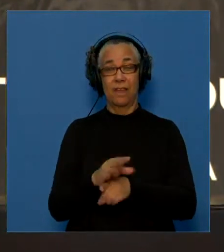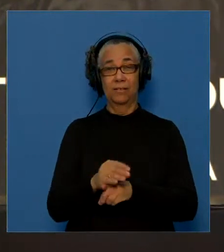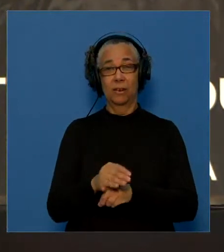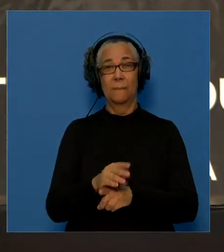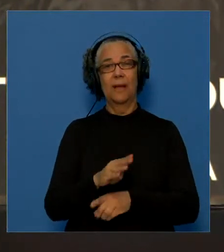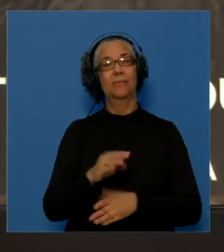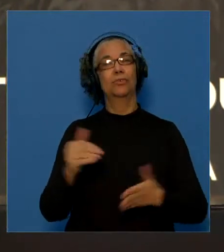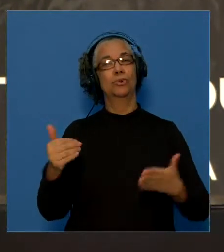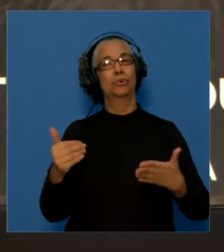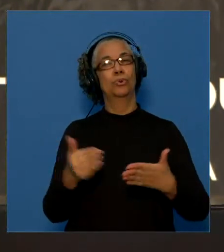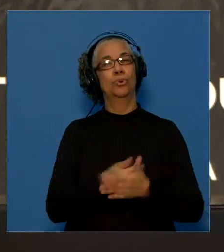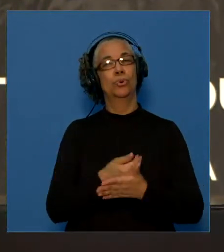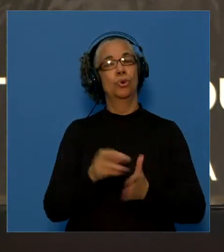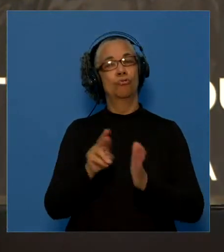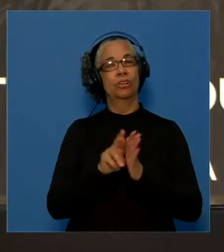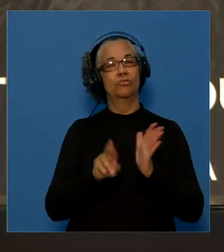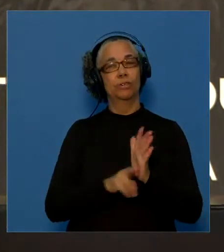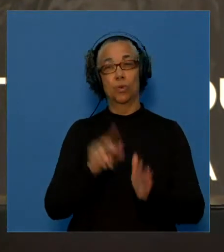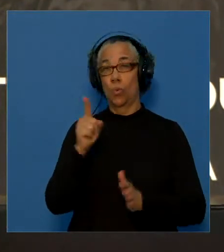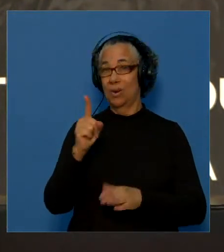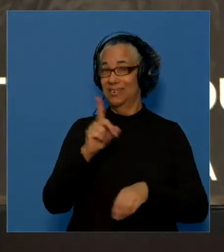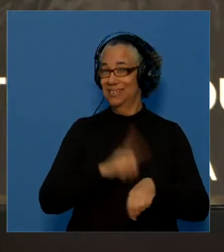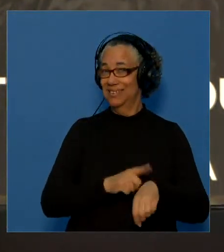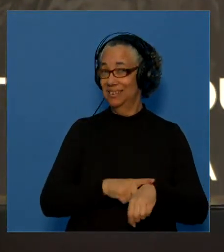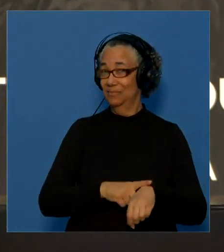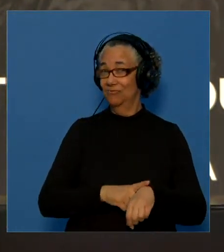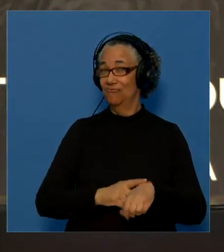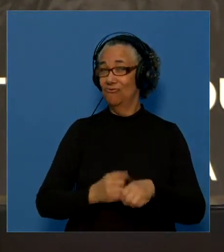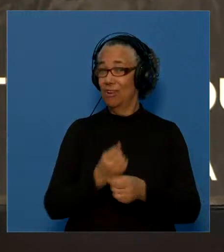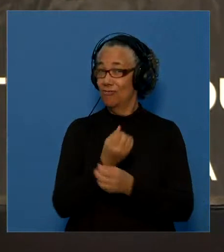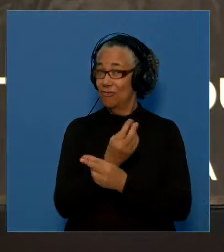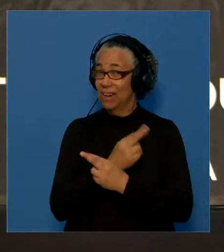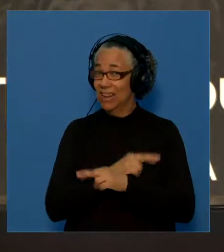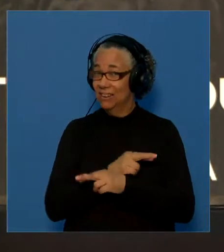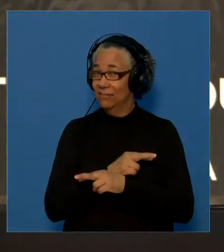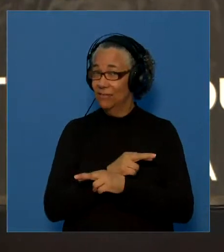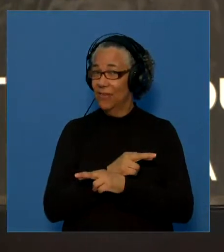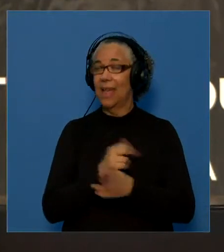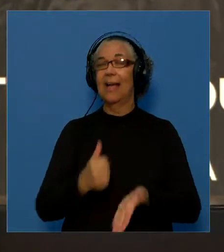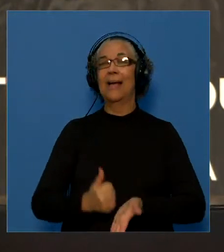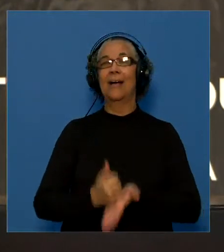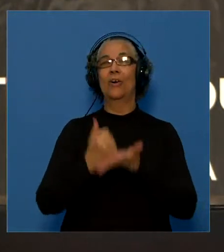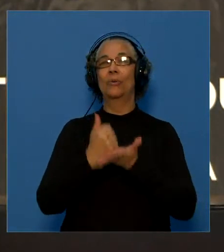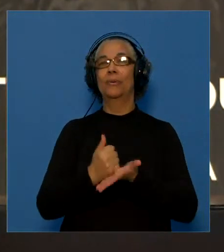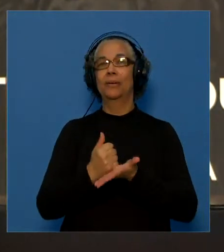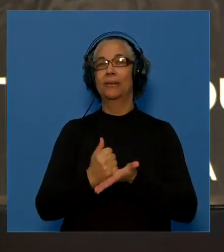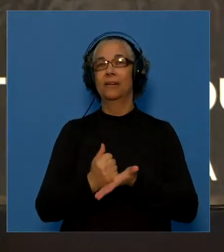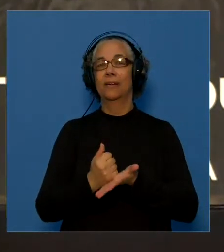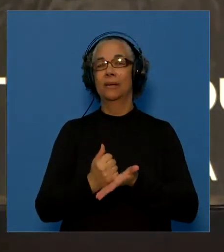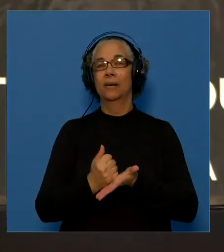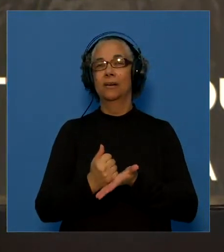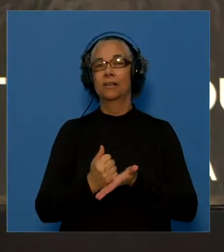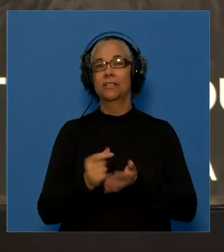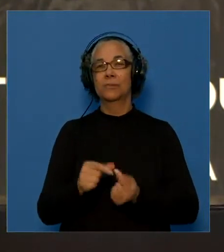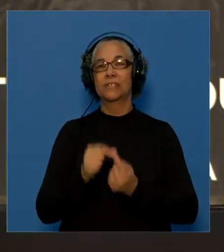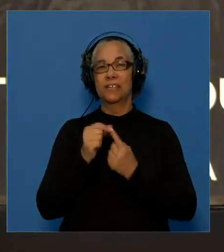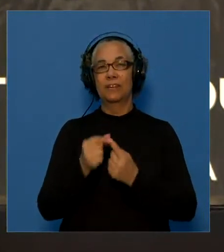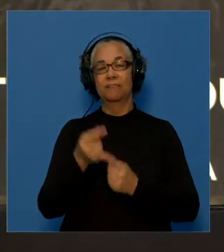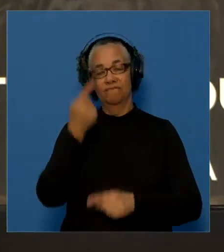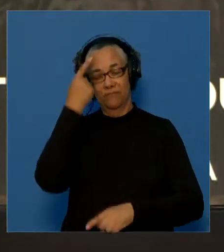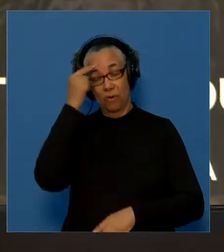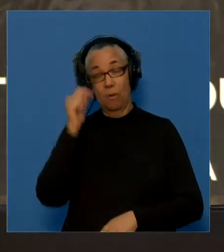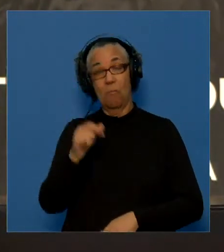restrictions. The one-time grant relief is a needs-based funding product that will be available specifically for approved